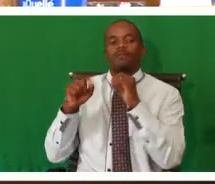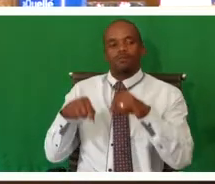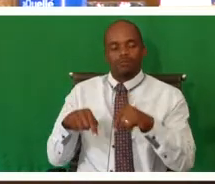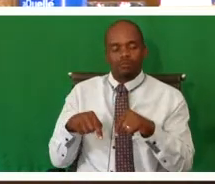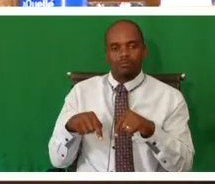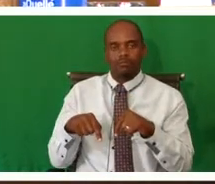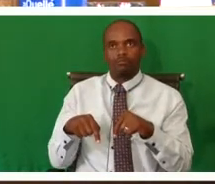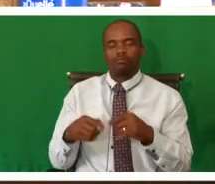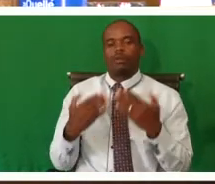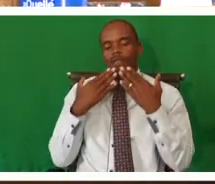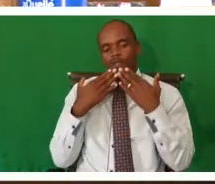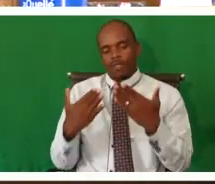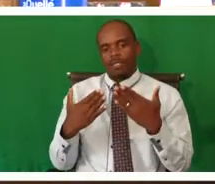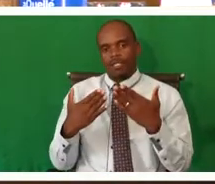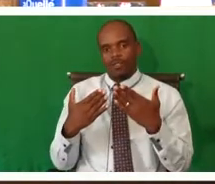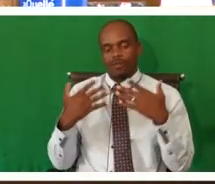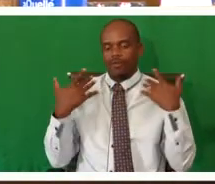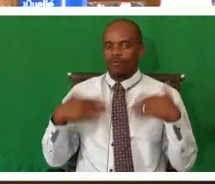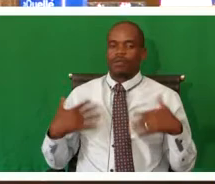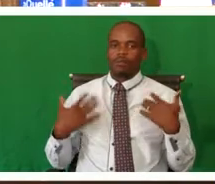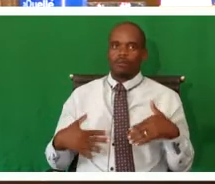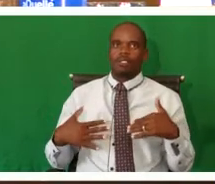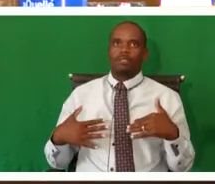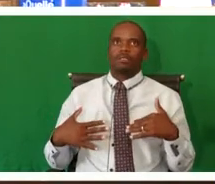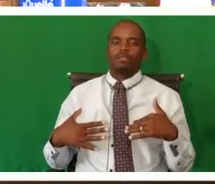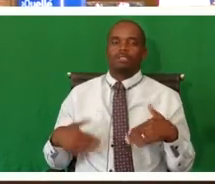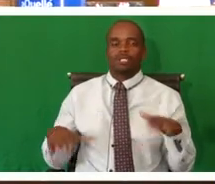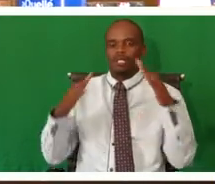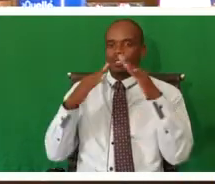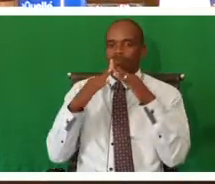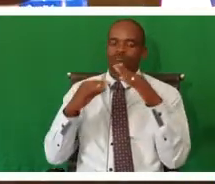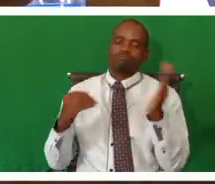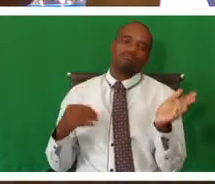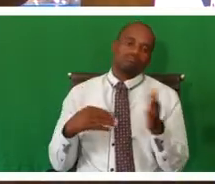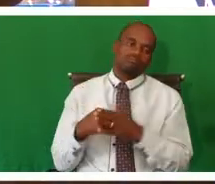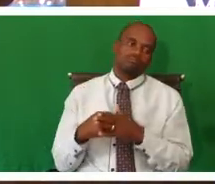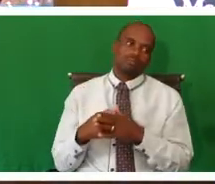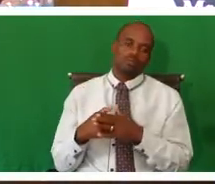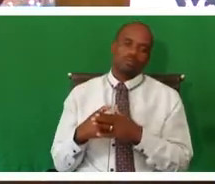the House. Thank you so much. The House is adjourned.